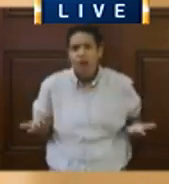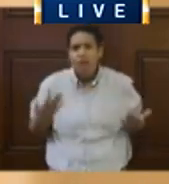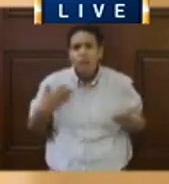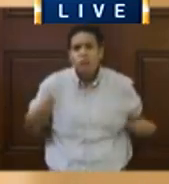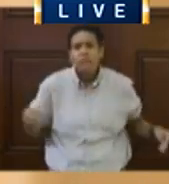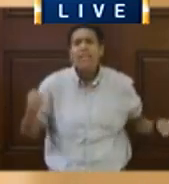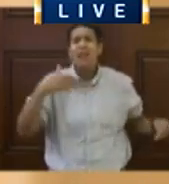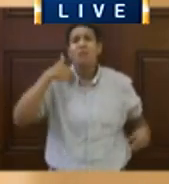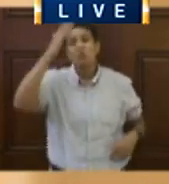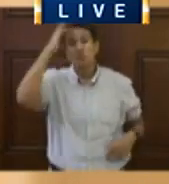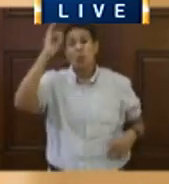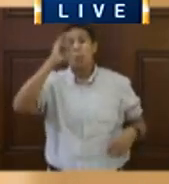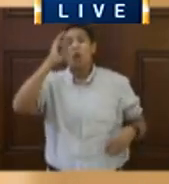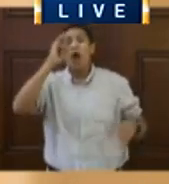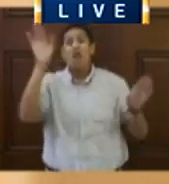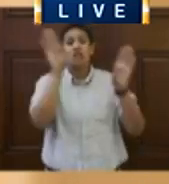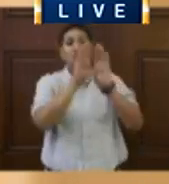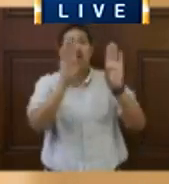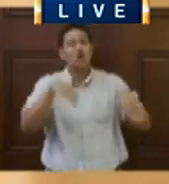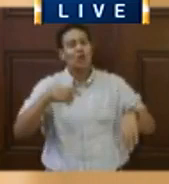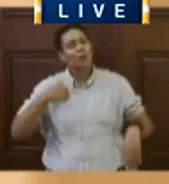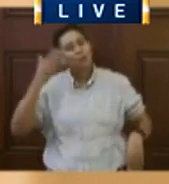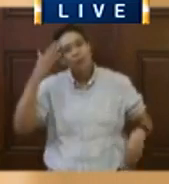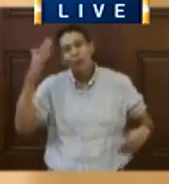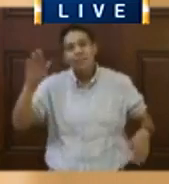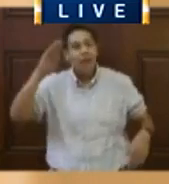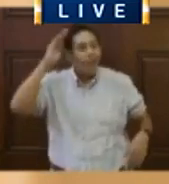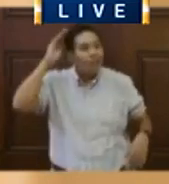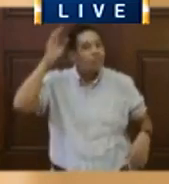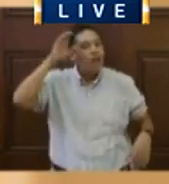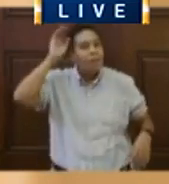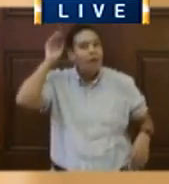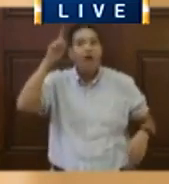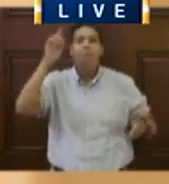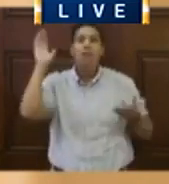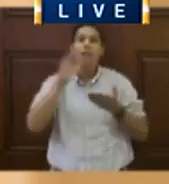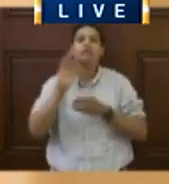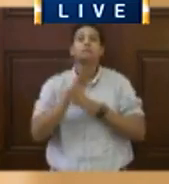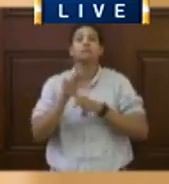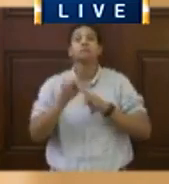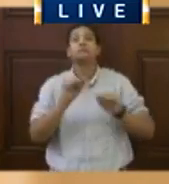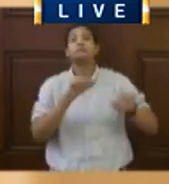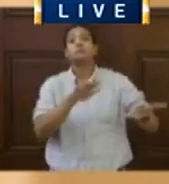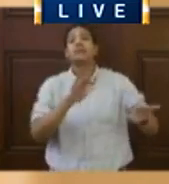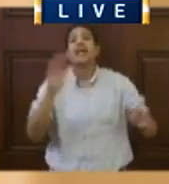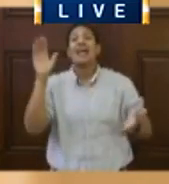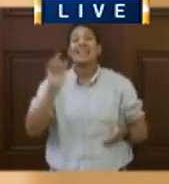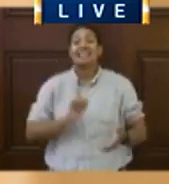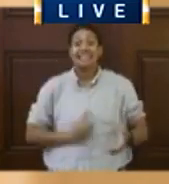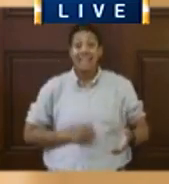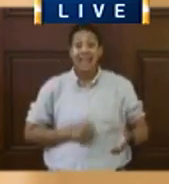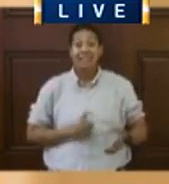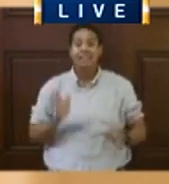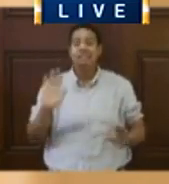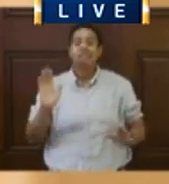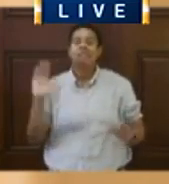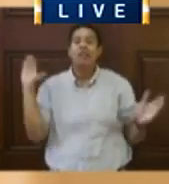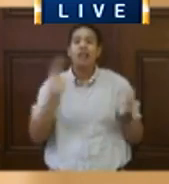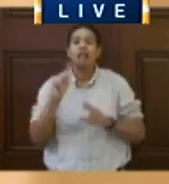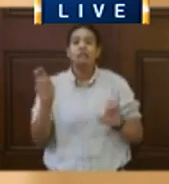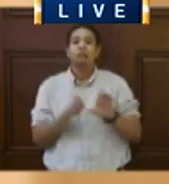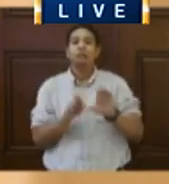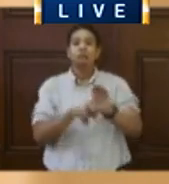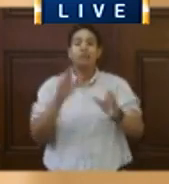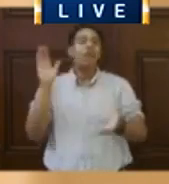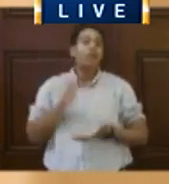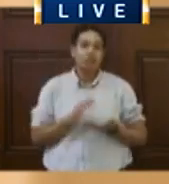are shut, and we know that hairdressers and barbers have less business, and taximen have less people to transport. So we are working on